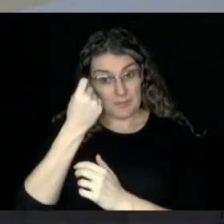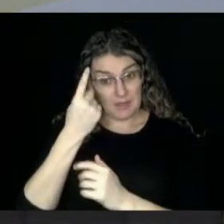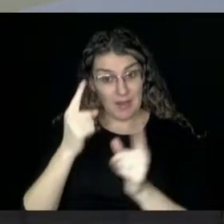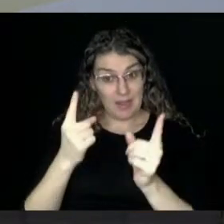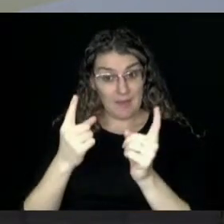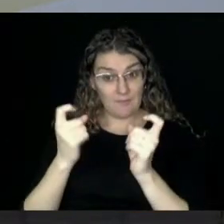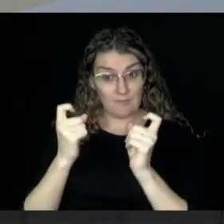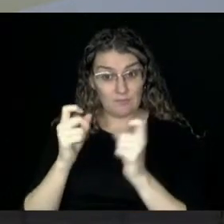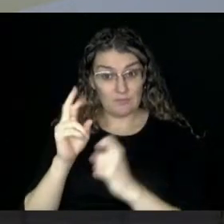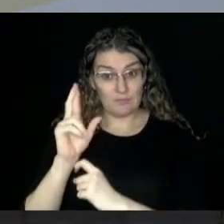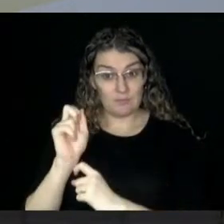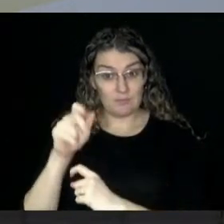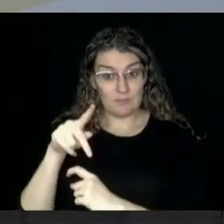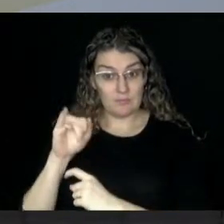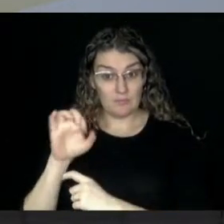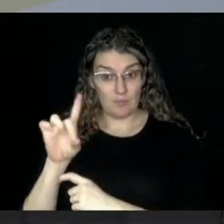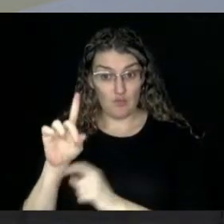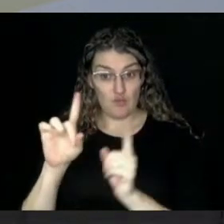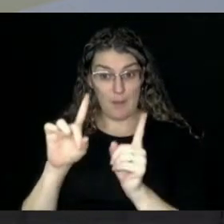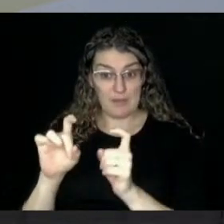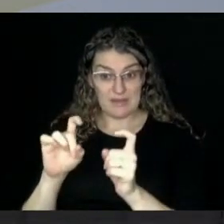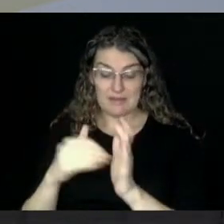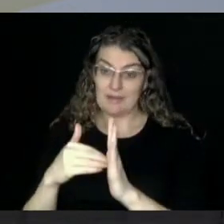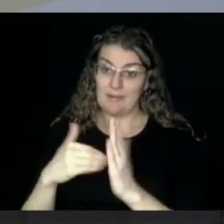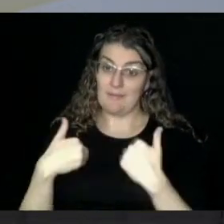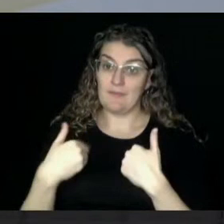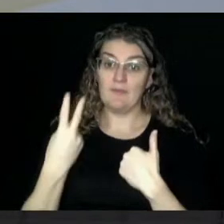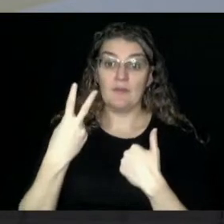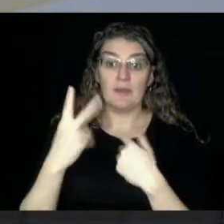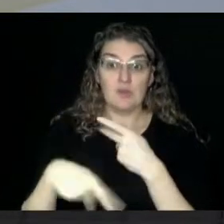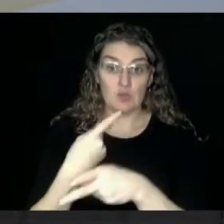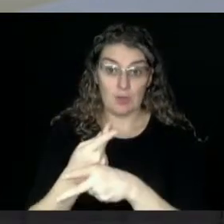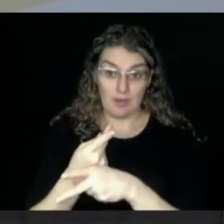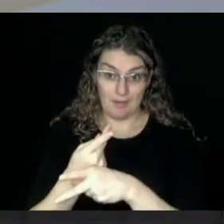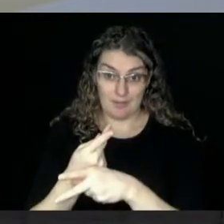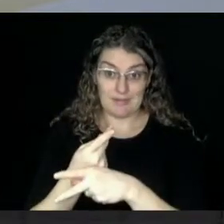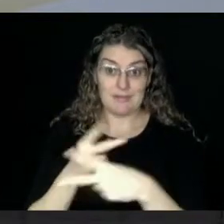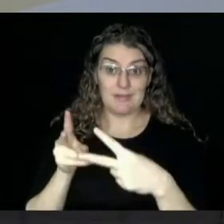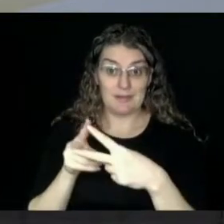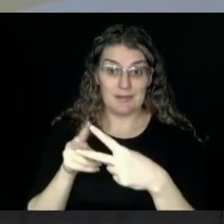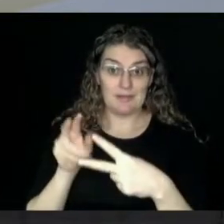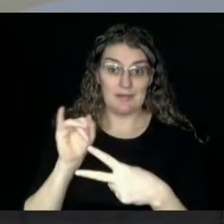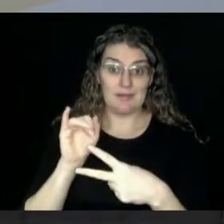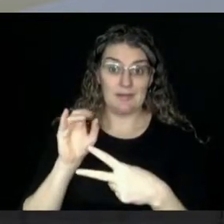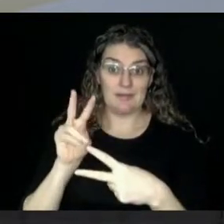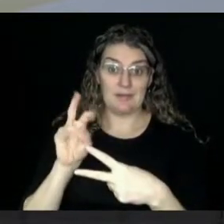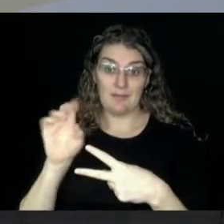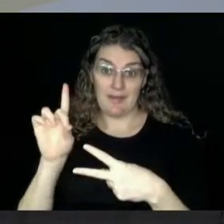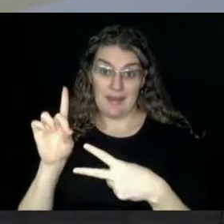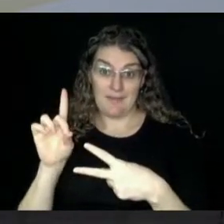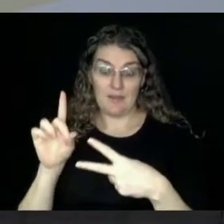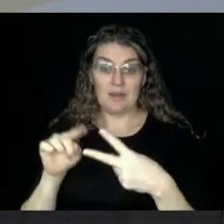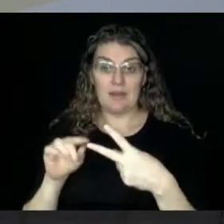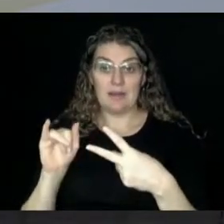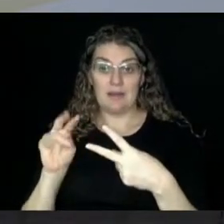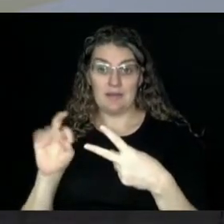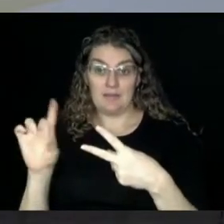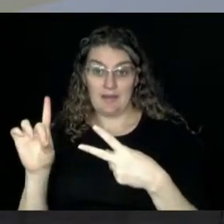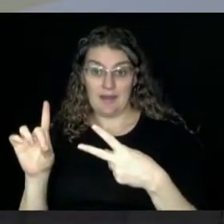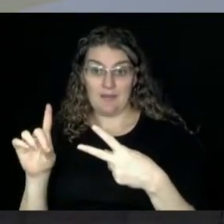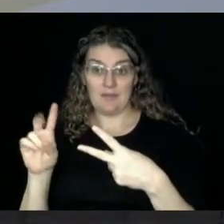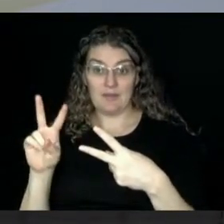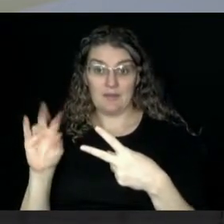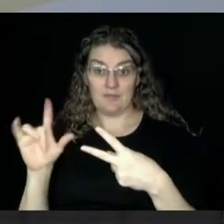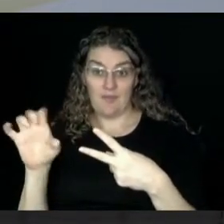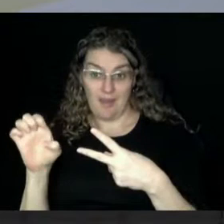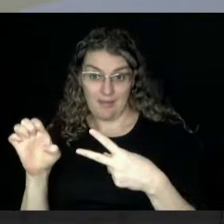have two types of rapid tests here, both Abbott ID Now as well as the Abbott PanBio. Some rapid tests are more valid